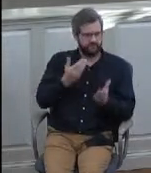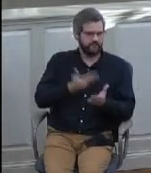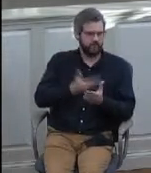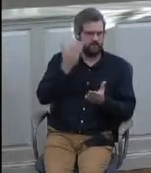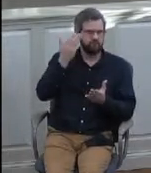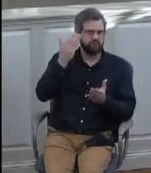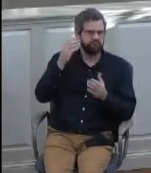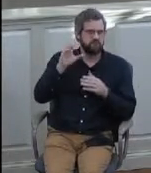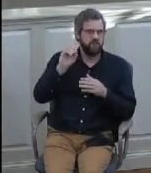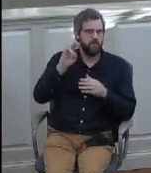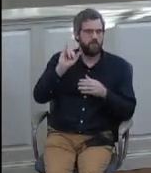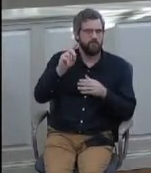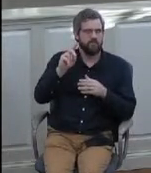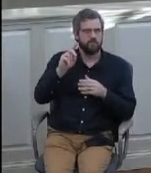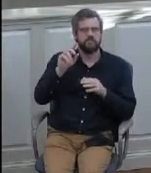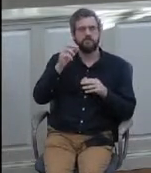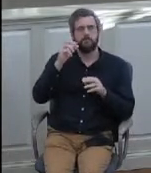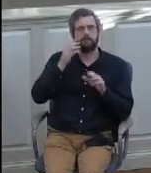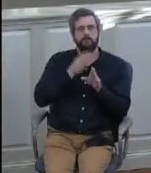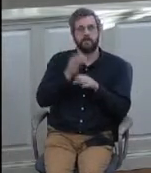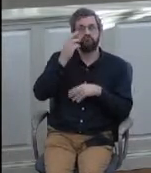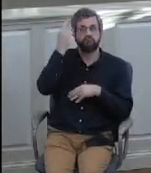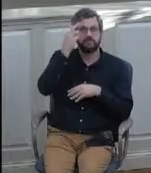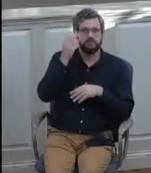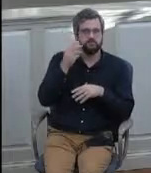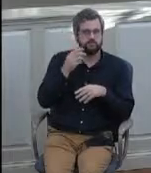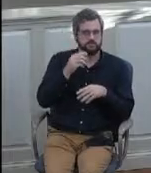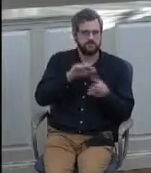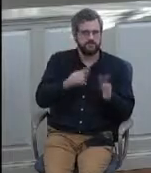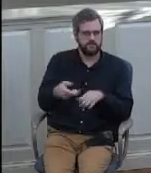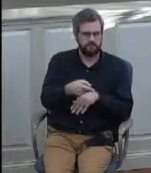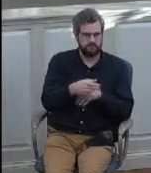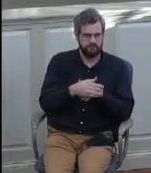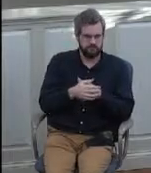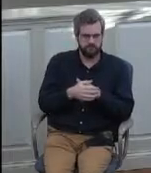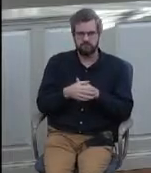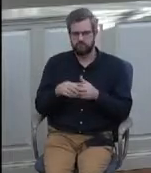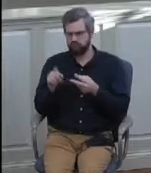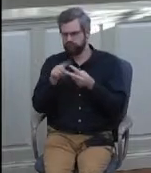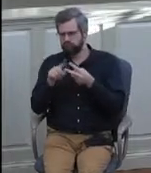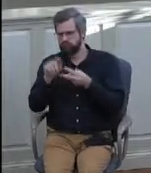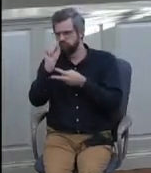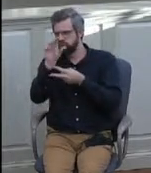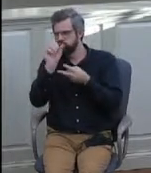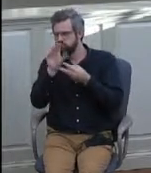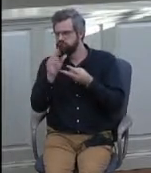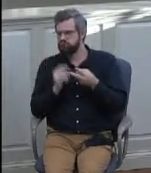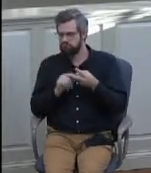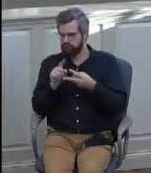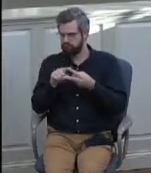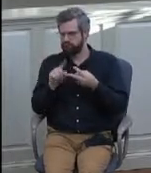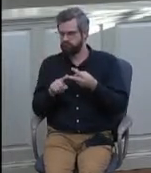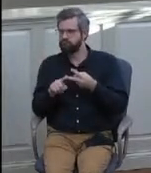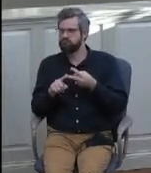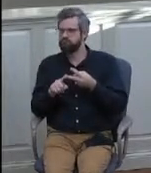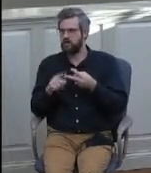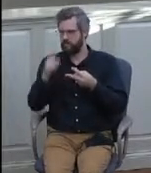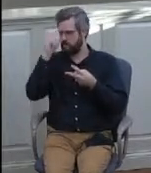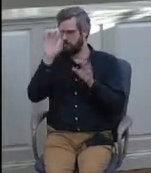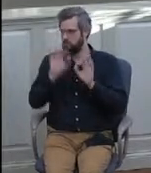that was the main factor in it. A couple of things I'll throw out real quick that I think is real telling for